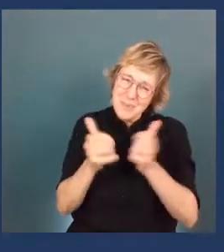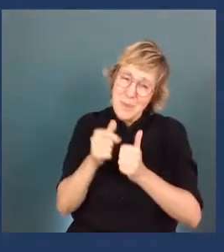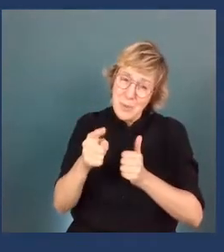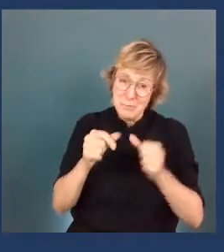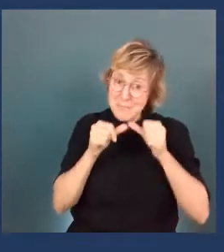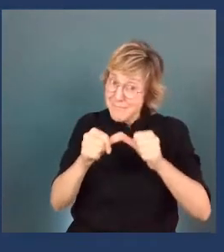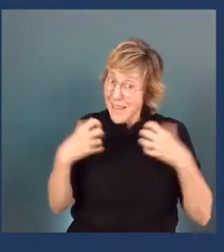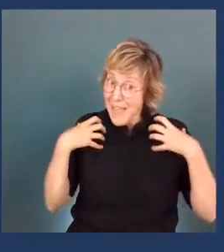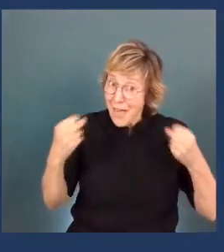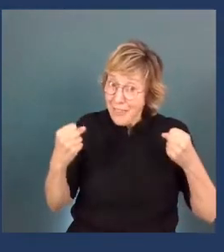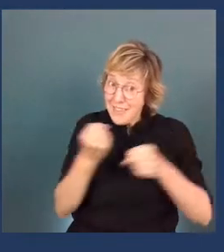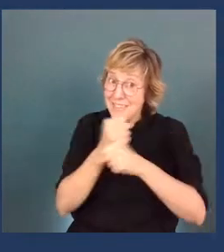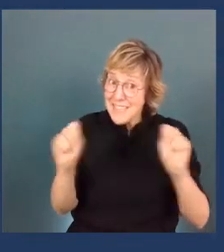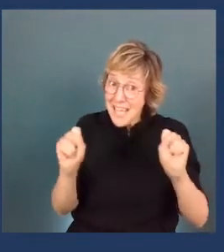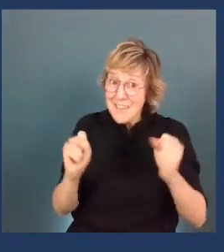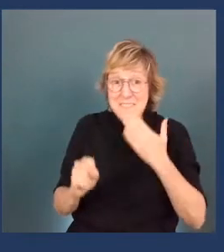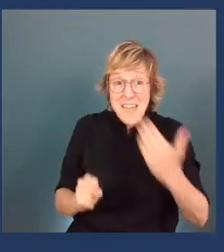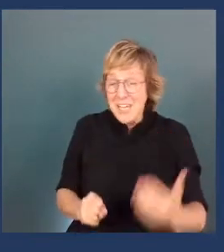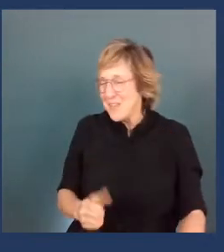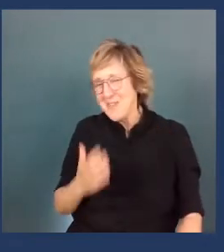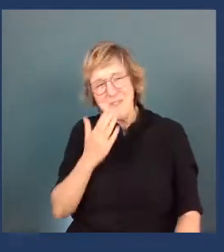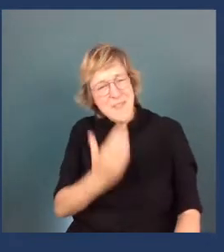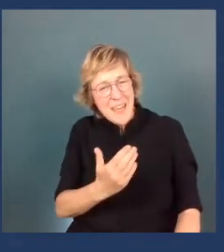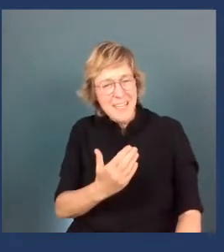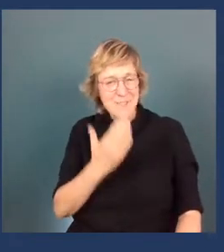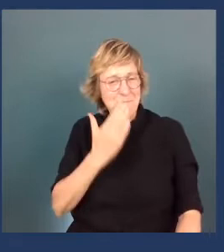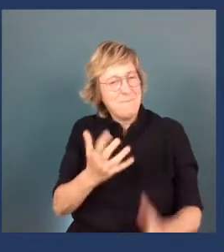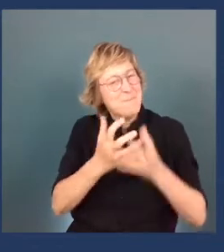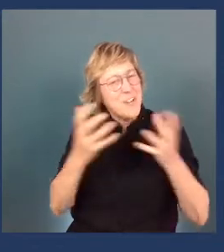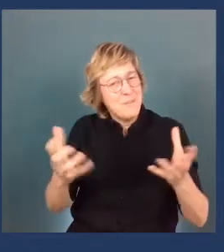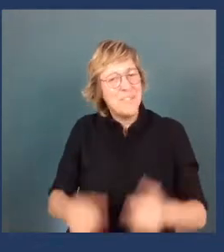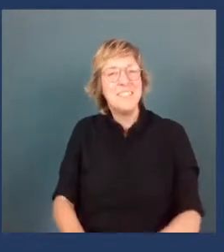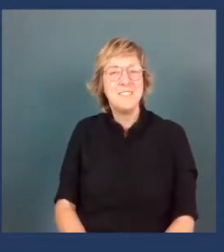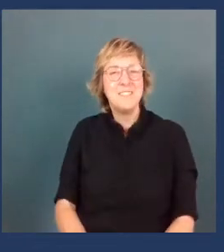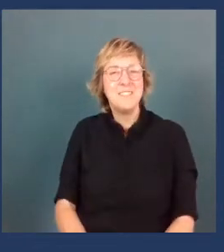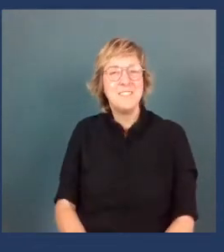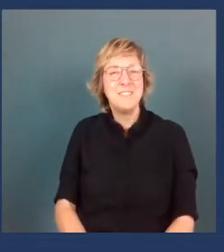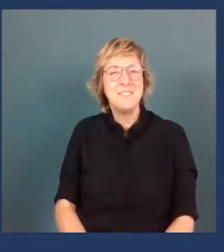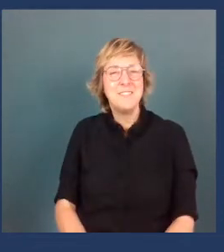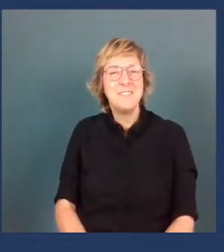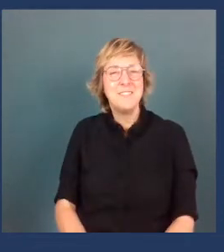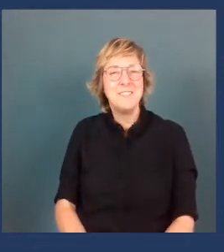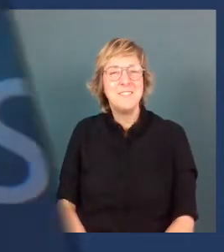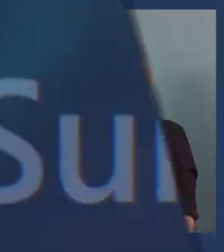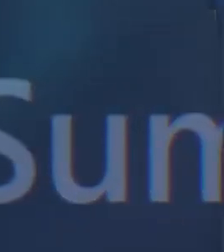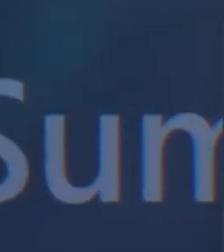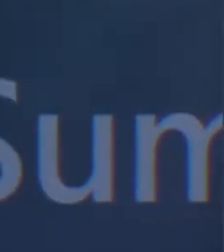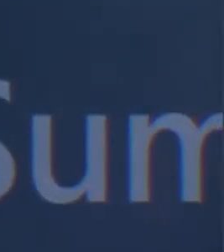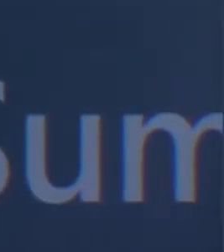and stay healthy and safe. Thank you. Thank you very much.